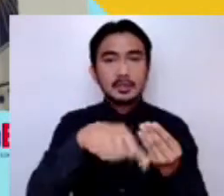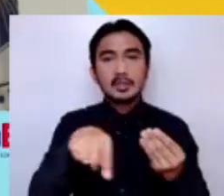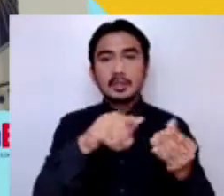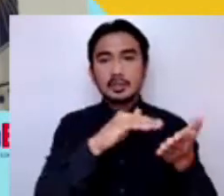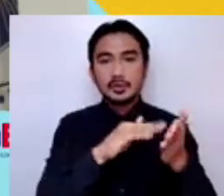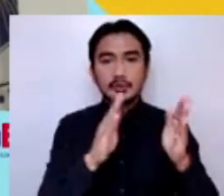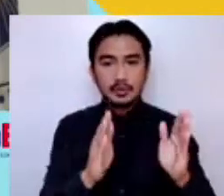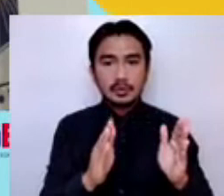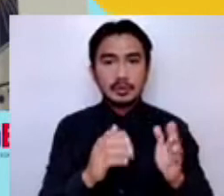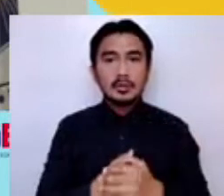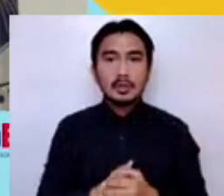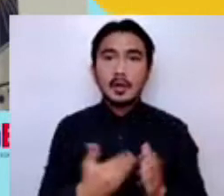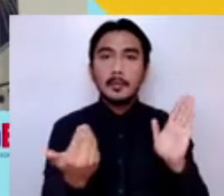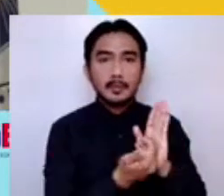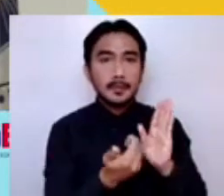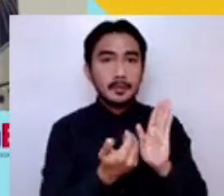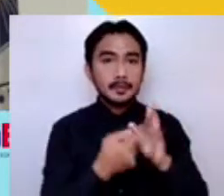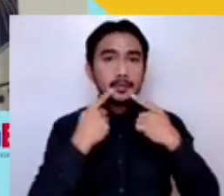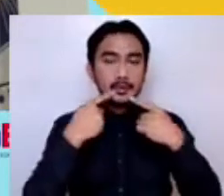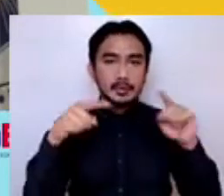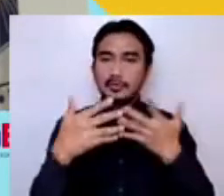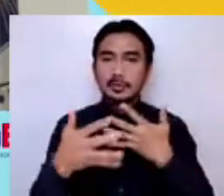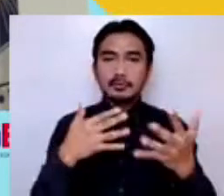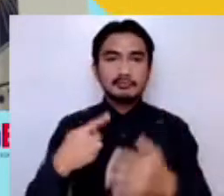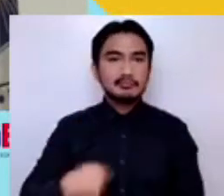proof of our success in everything that we do for